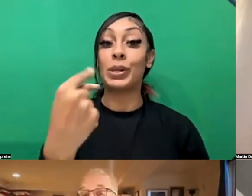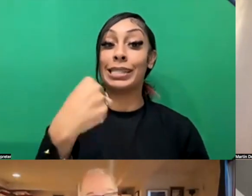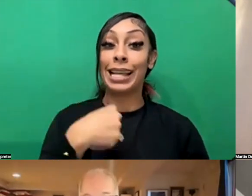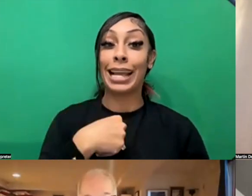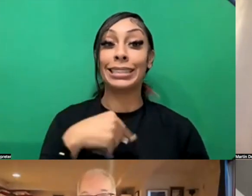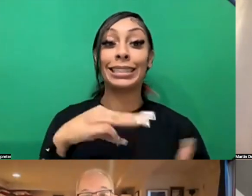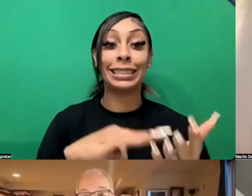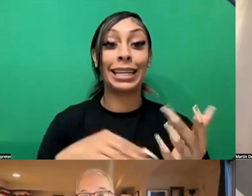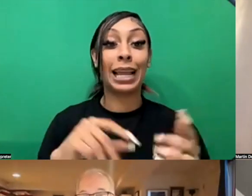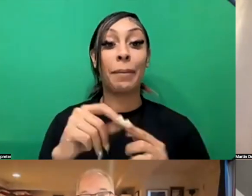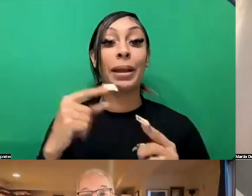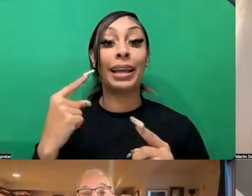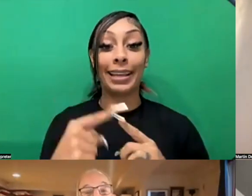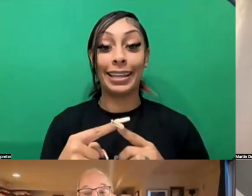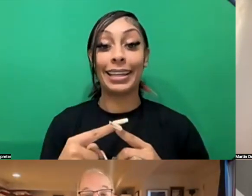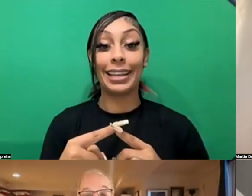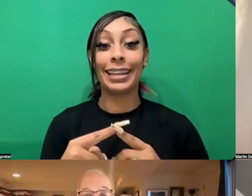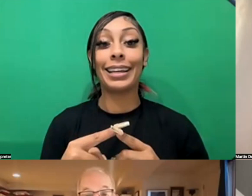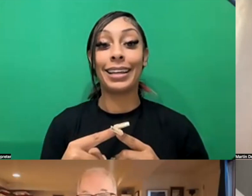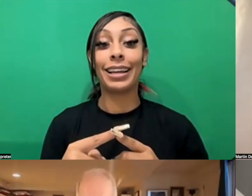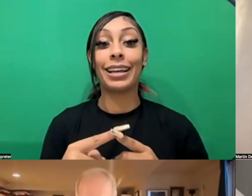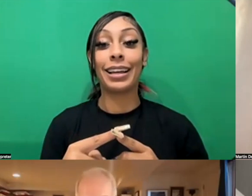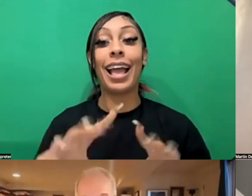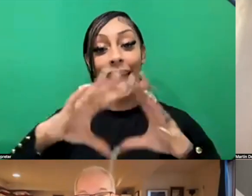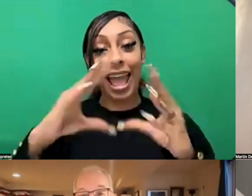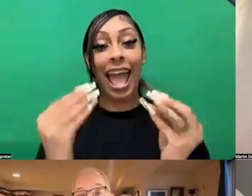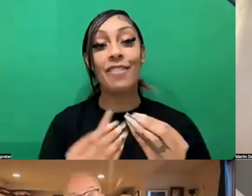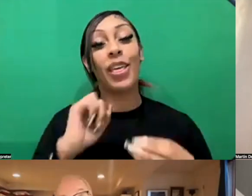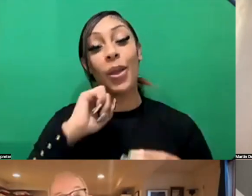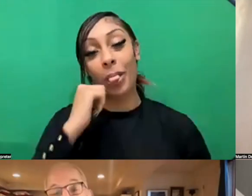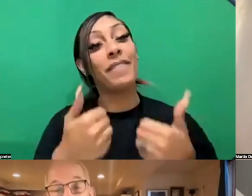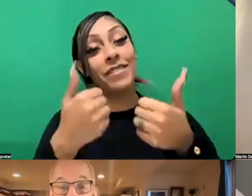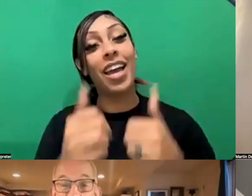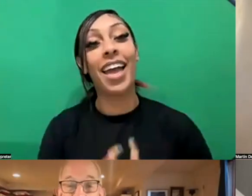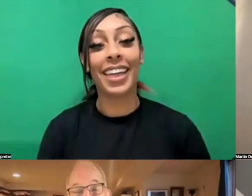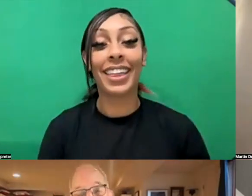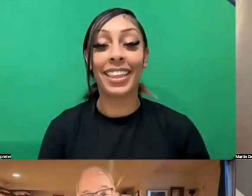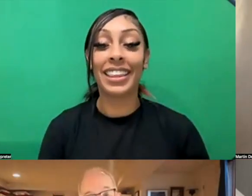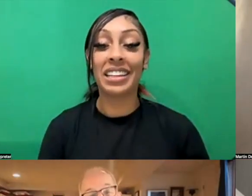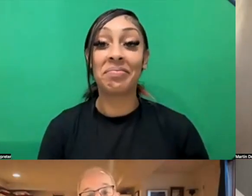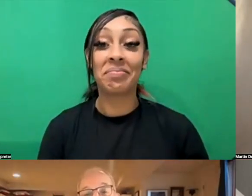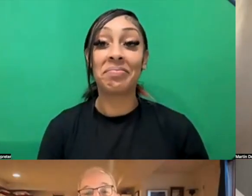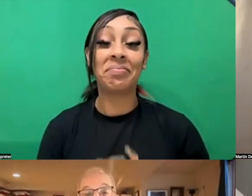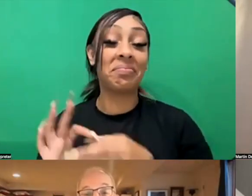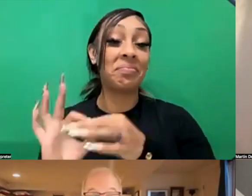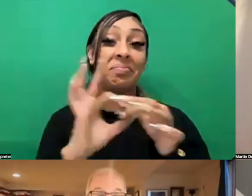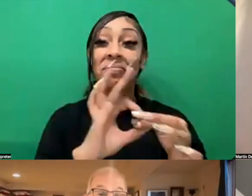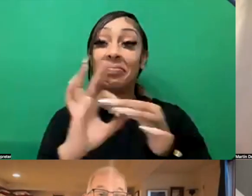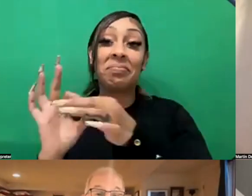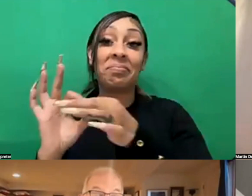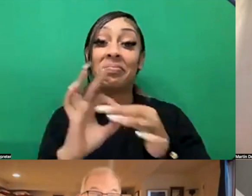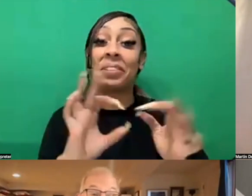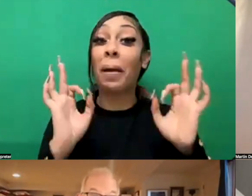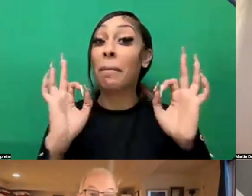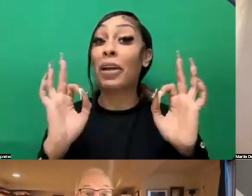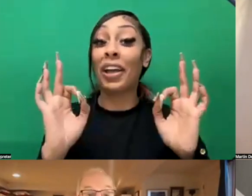send me your MPE and everything will be fine. And that works out just perfectly for musicians and